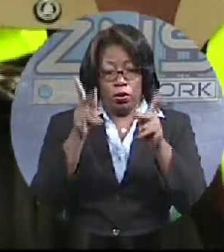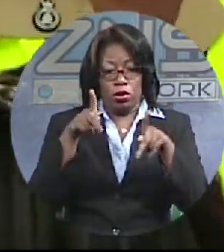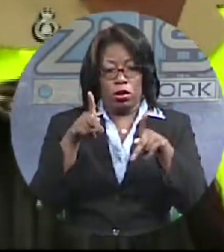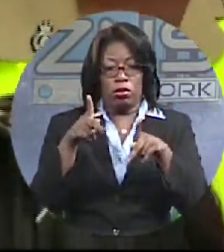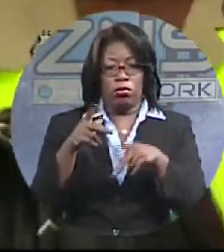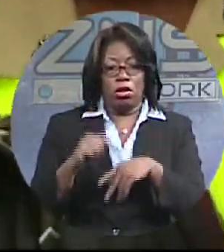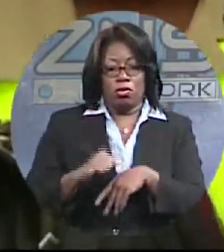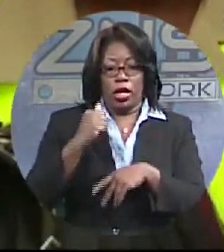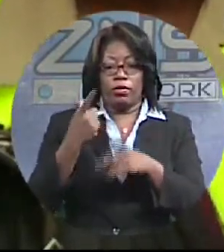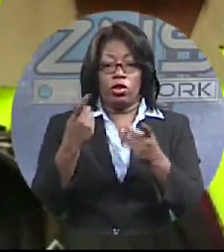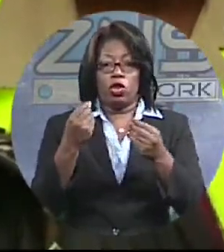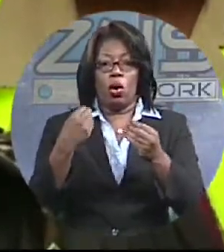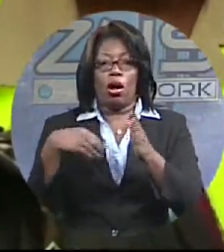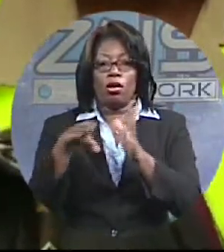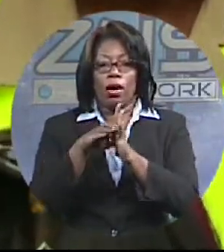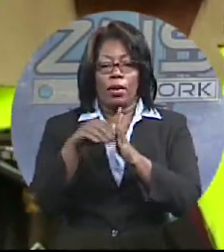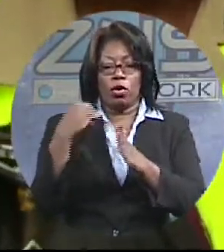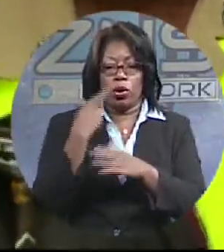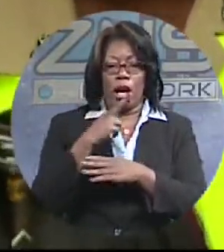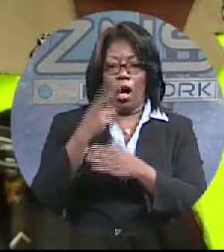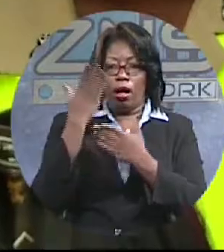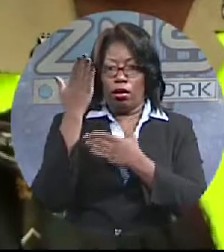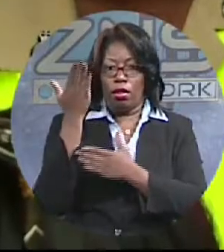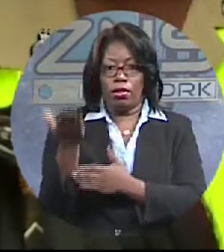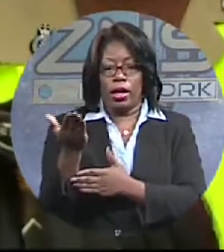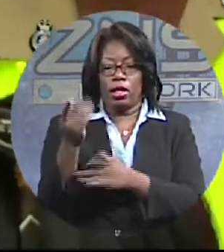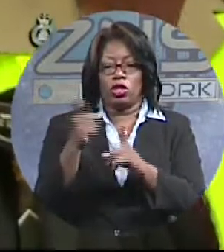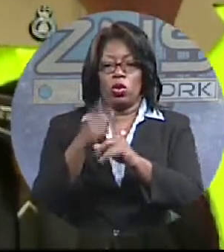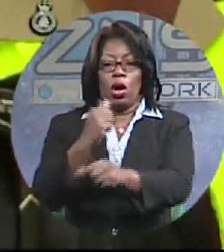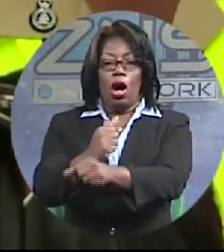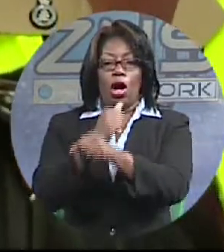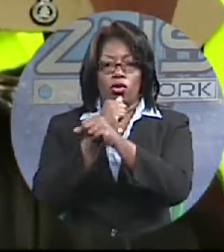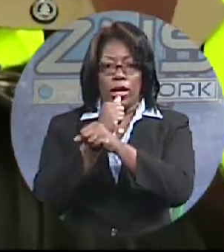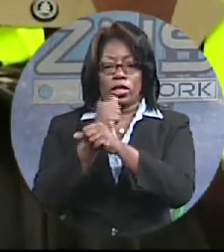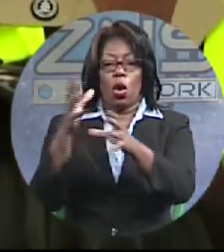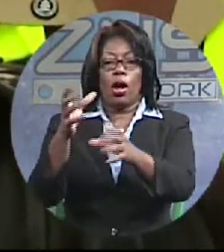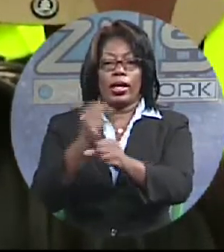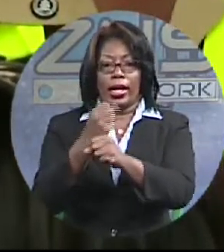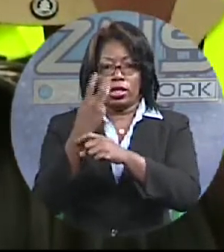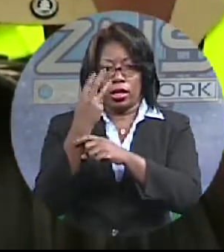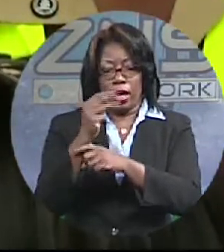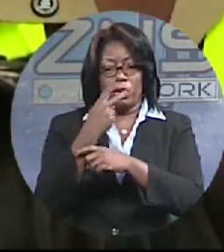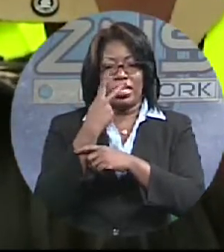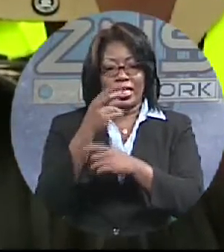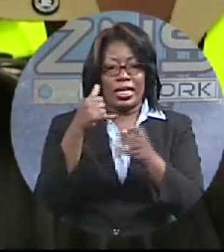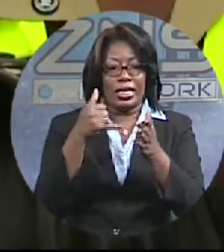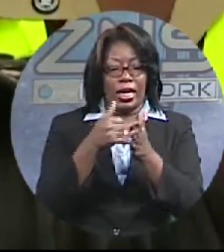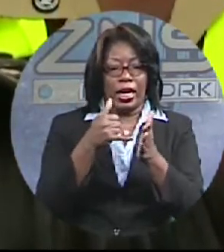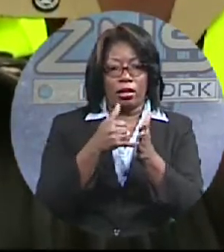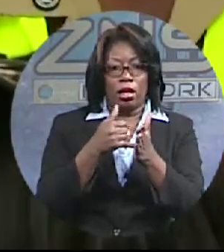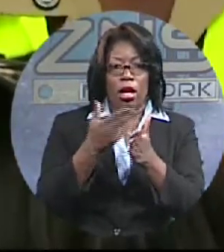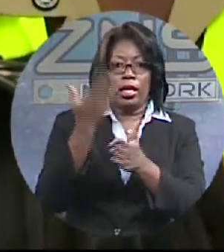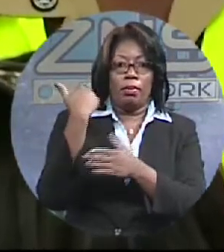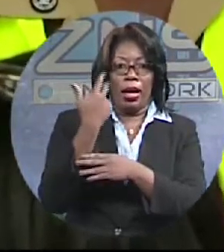commit a crime, we are right there to nab them. And we have seen it in a number of cases during the past 2, 3, 4 weeks.